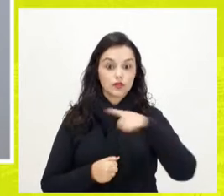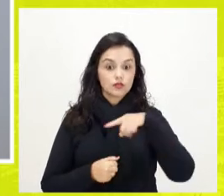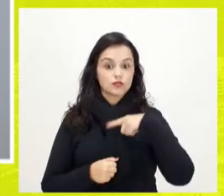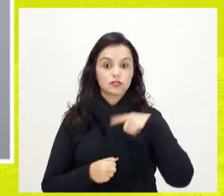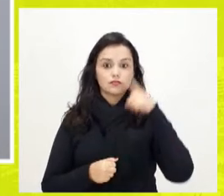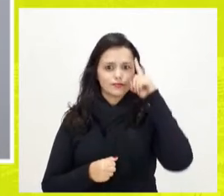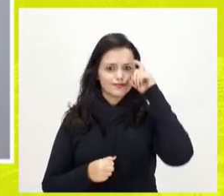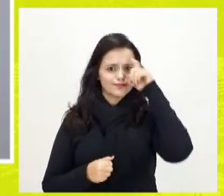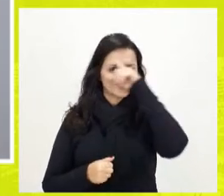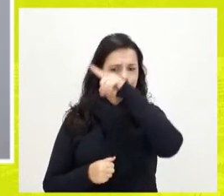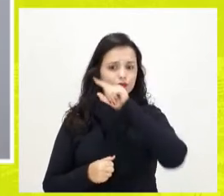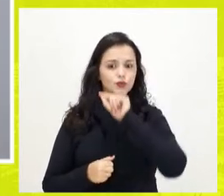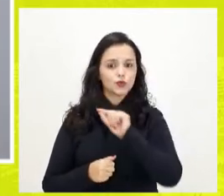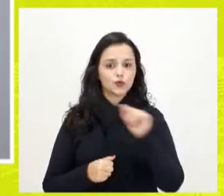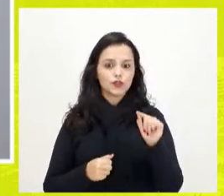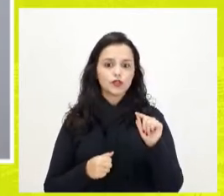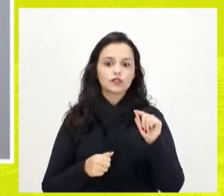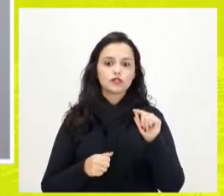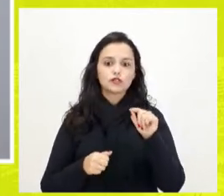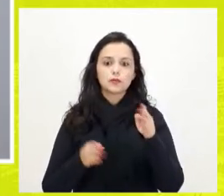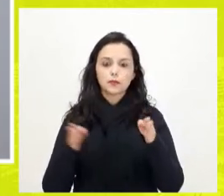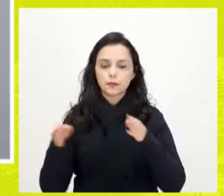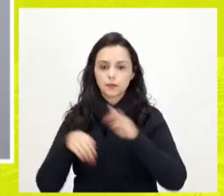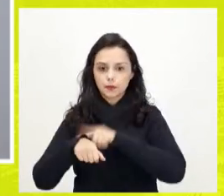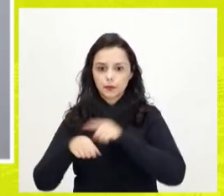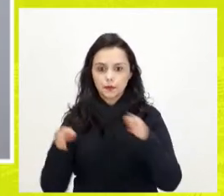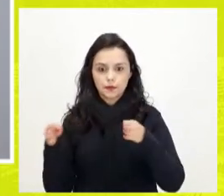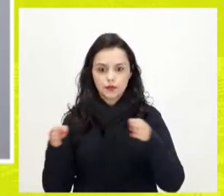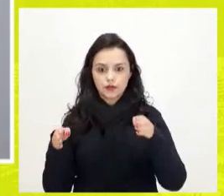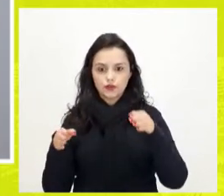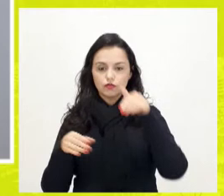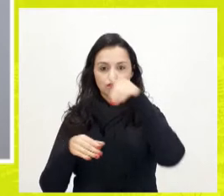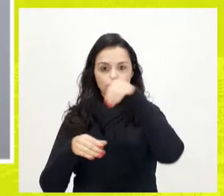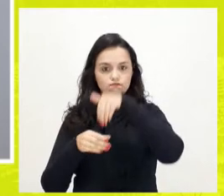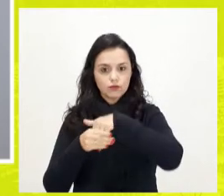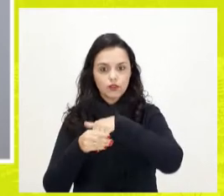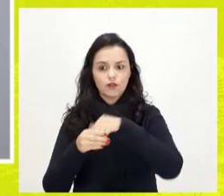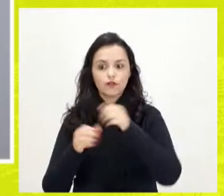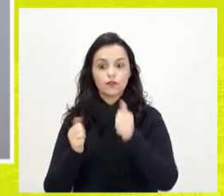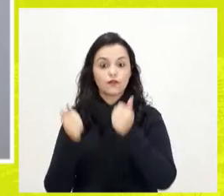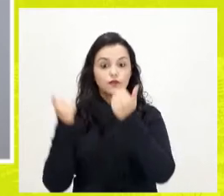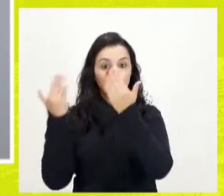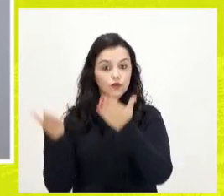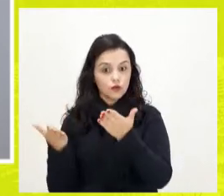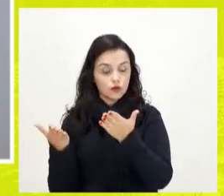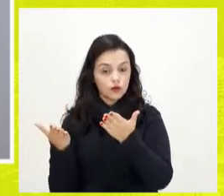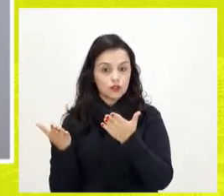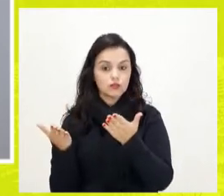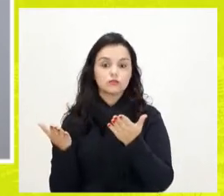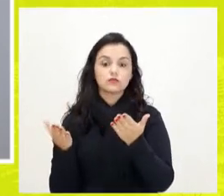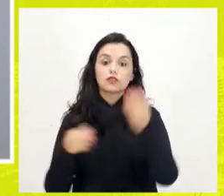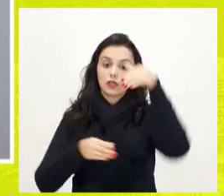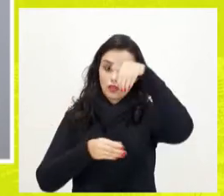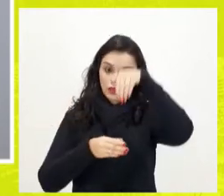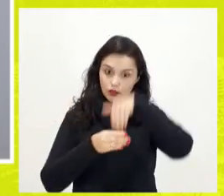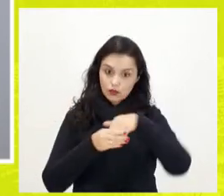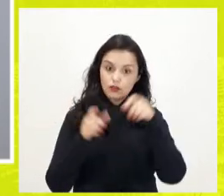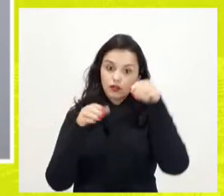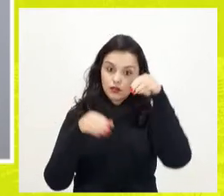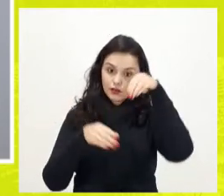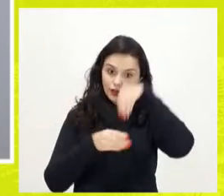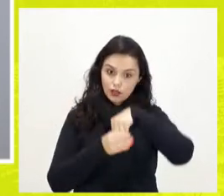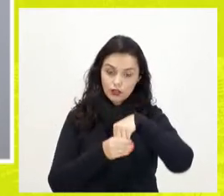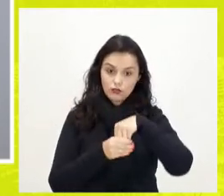it is a challenge that we have all the time i mean during the whole time not only